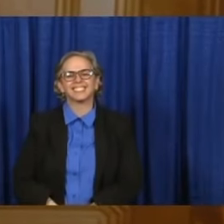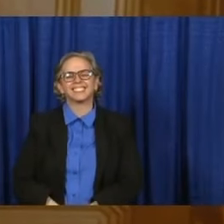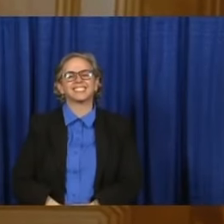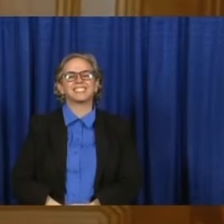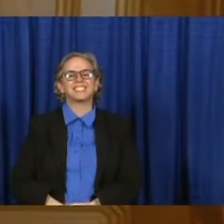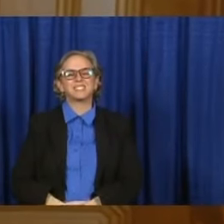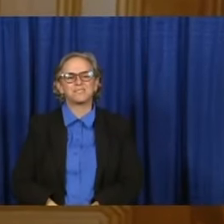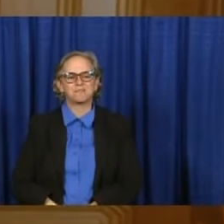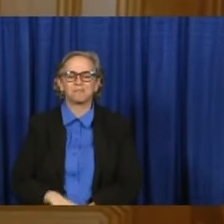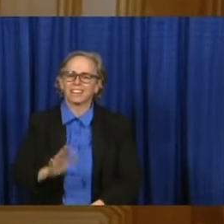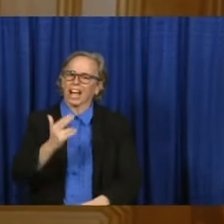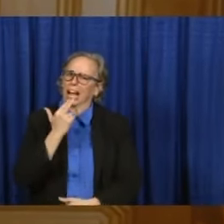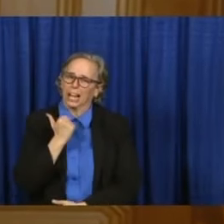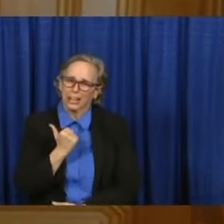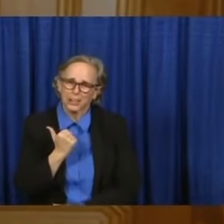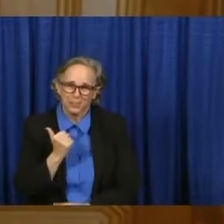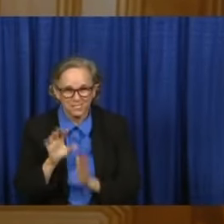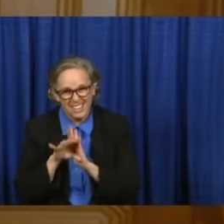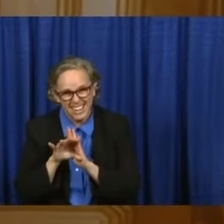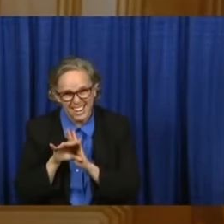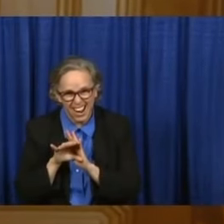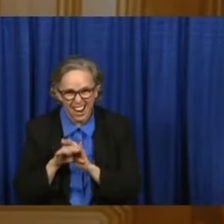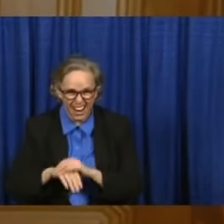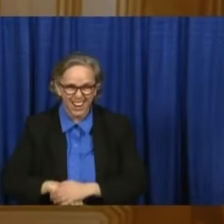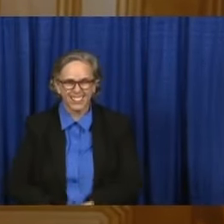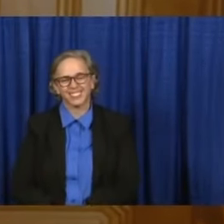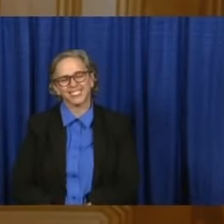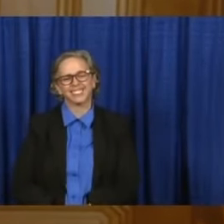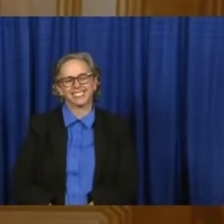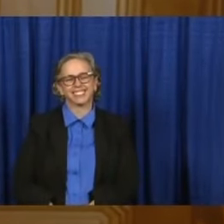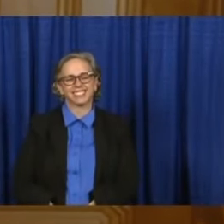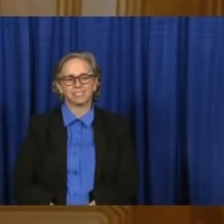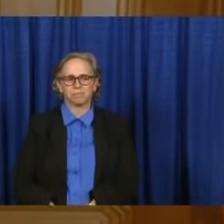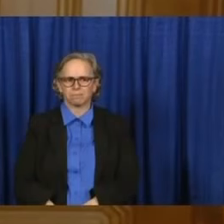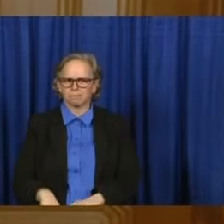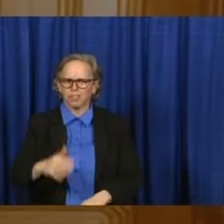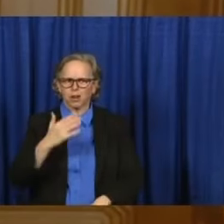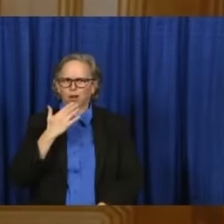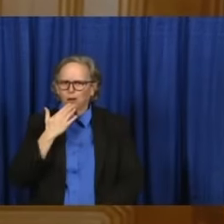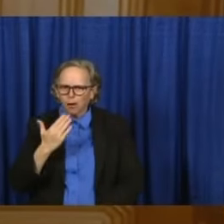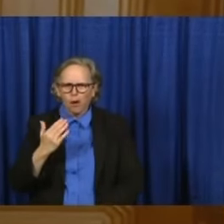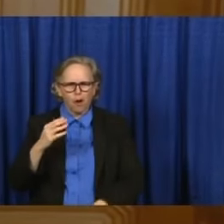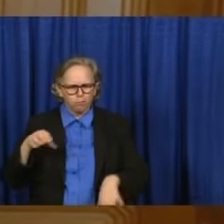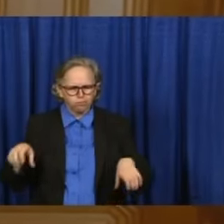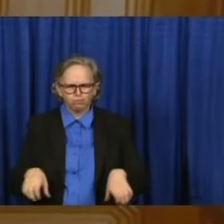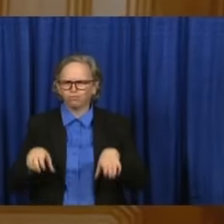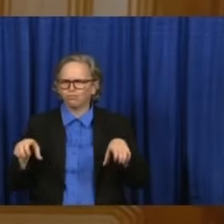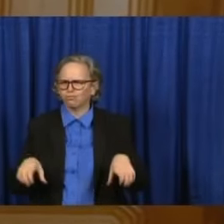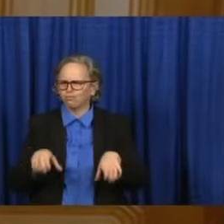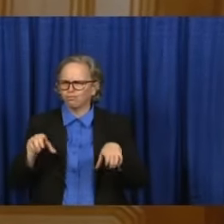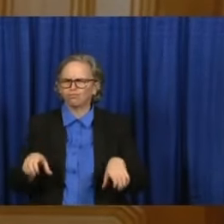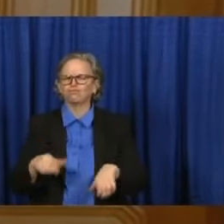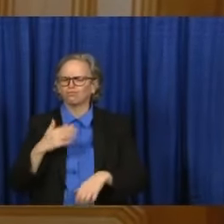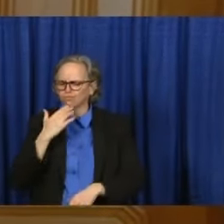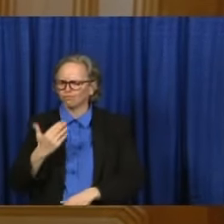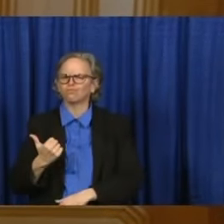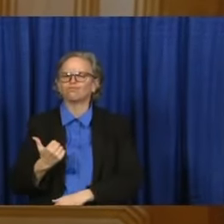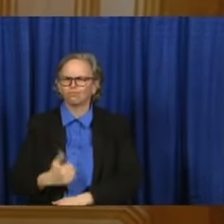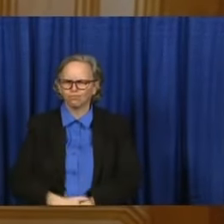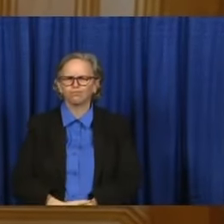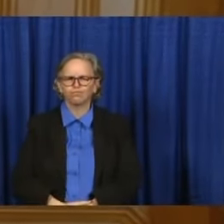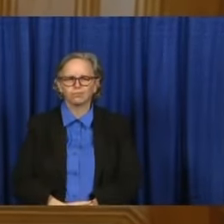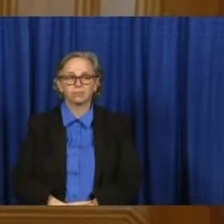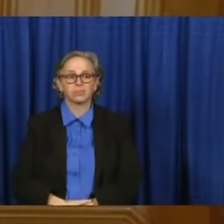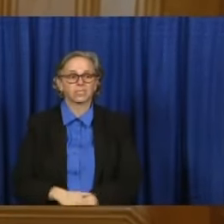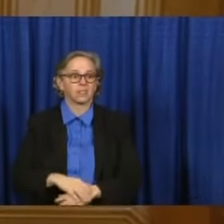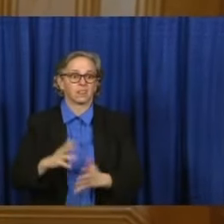Very cute. A good thing to do, a good deed. This is World Autism Day, and so